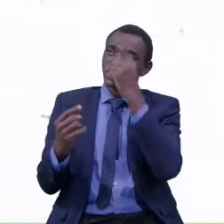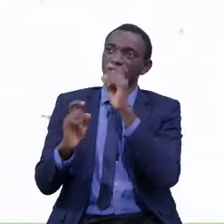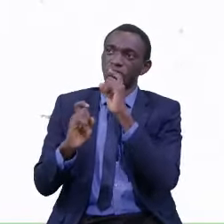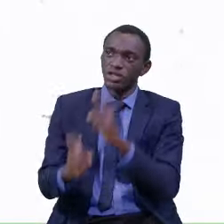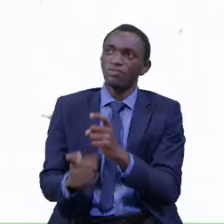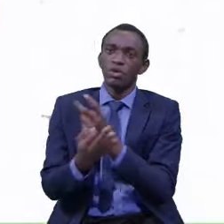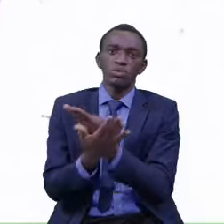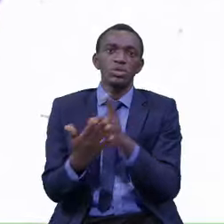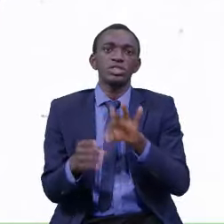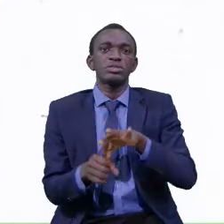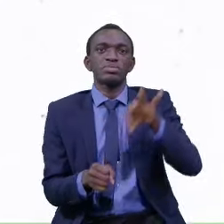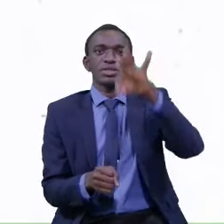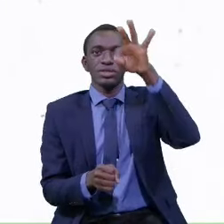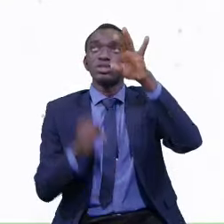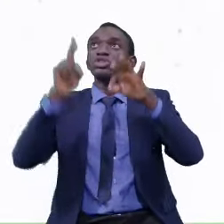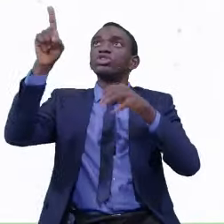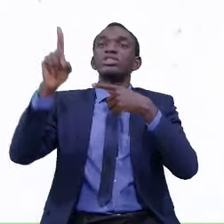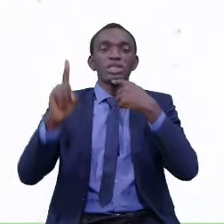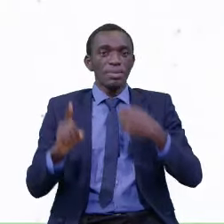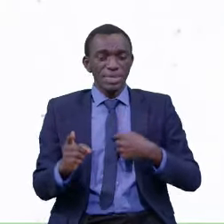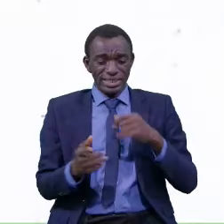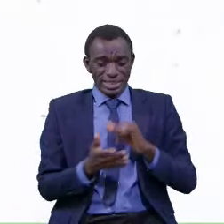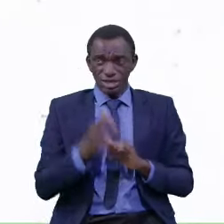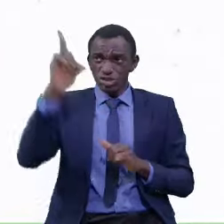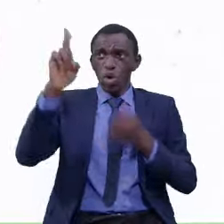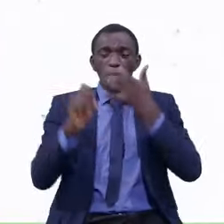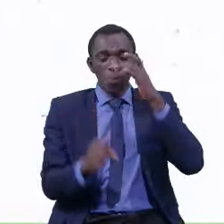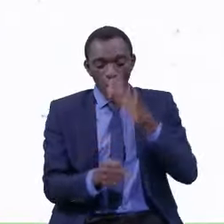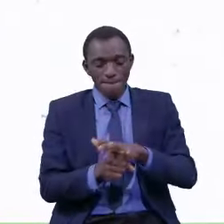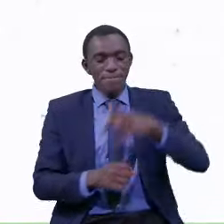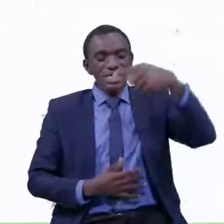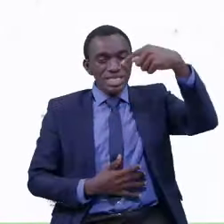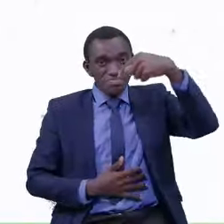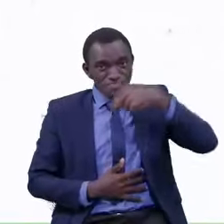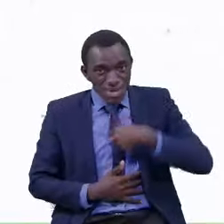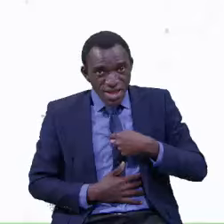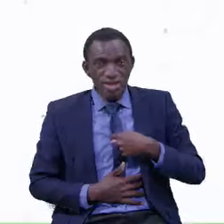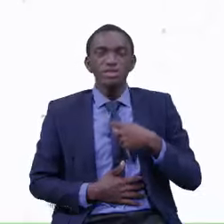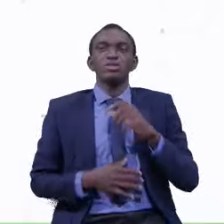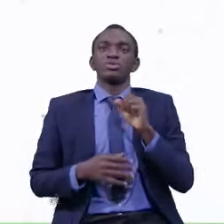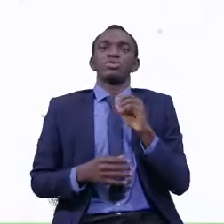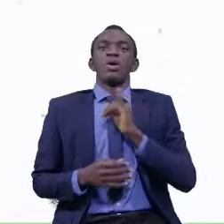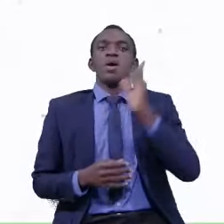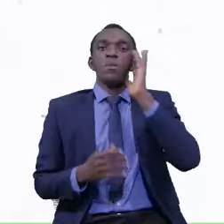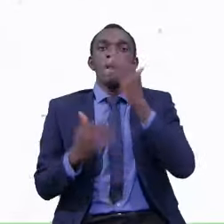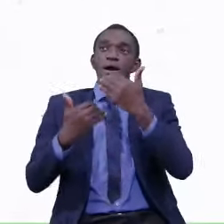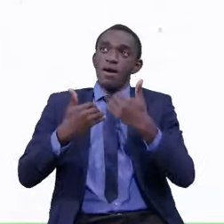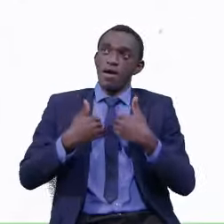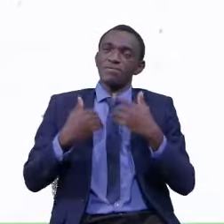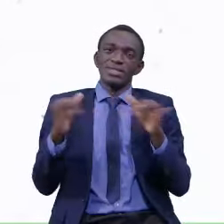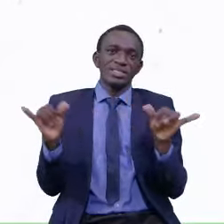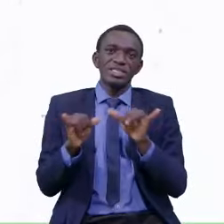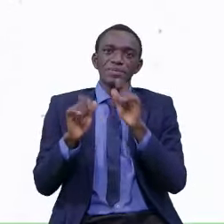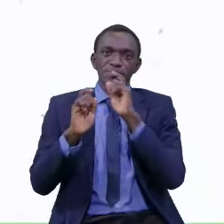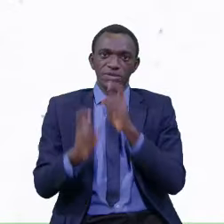the promise is unto me, so I will have the same gift of the Holy Ghost you gave